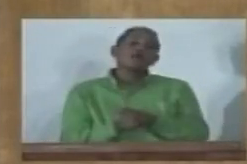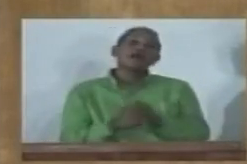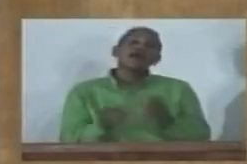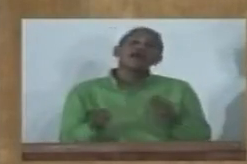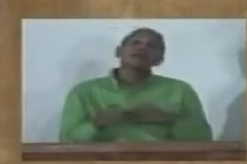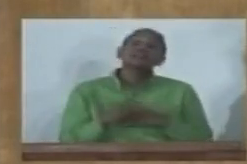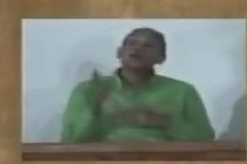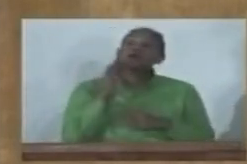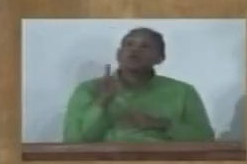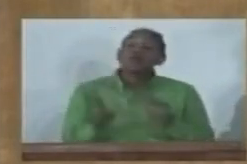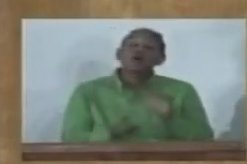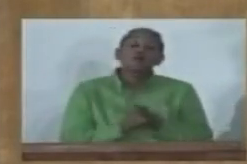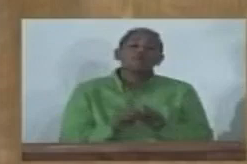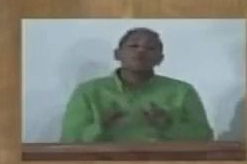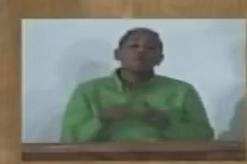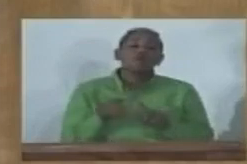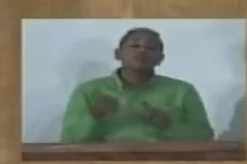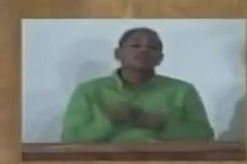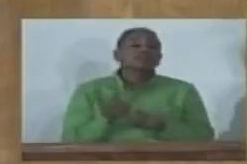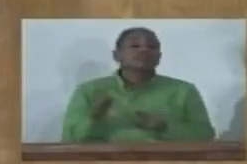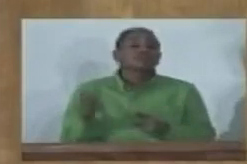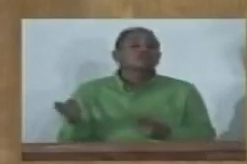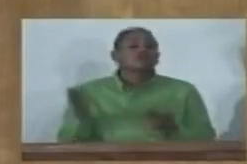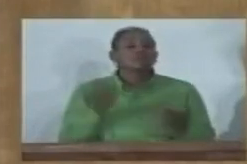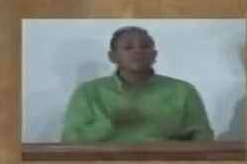to have brought it to the Parliament.